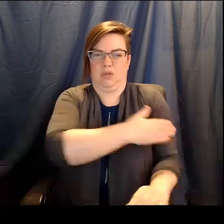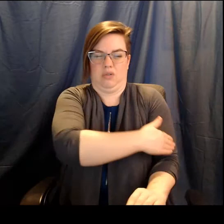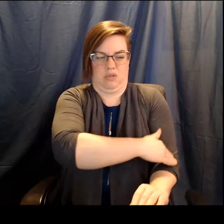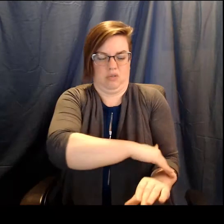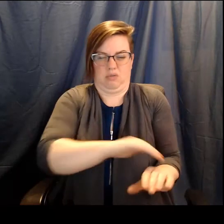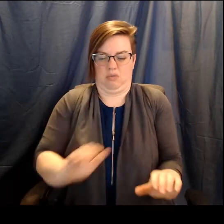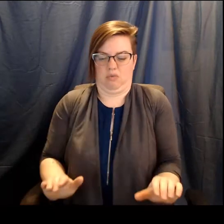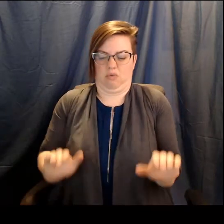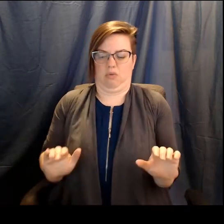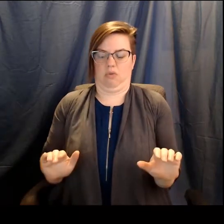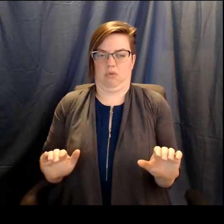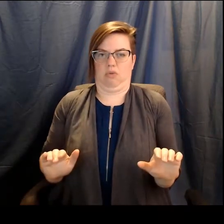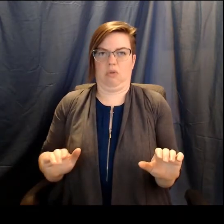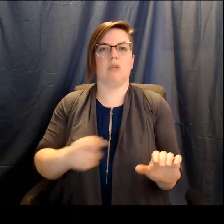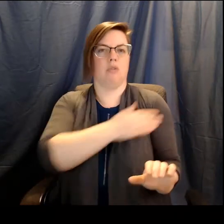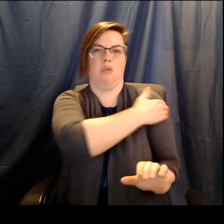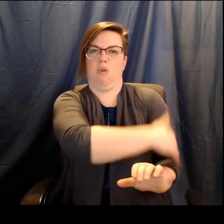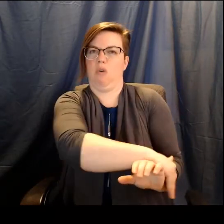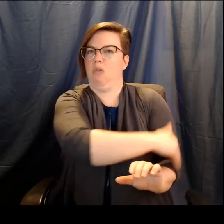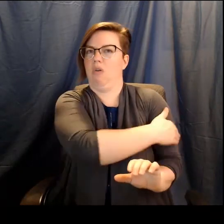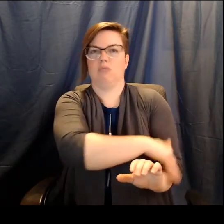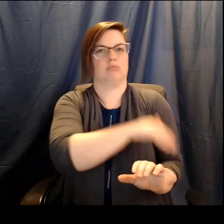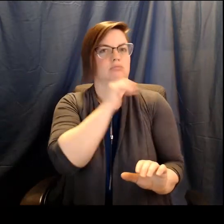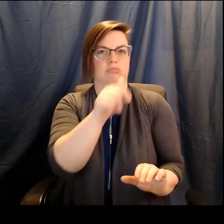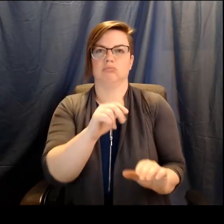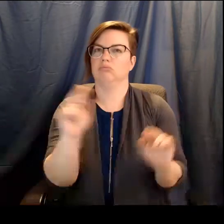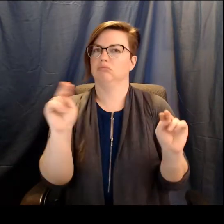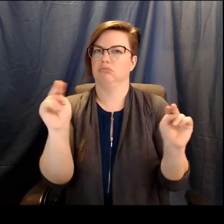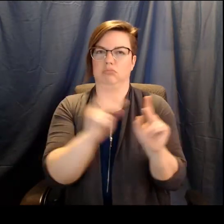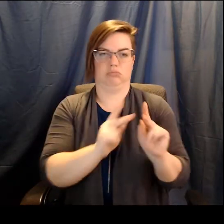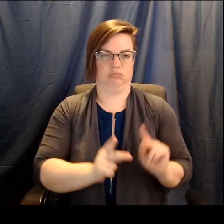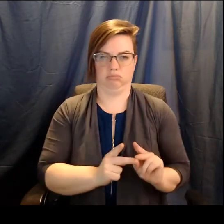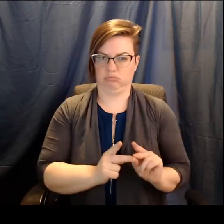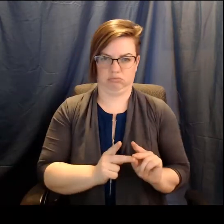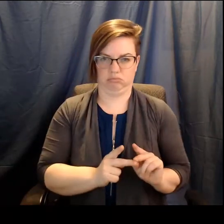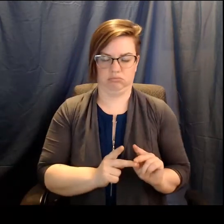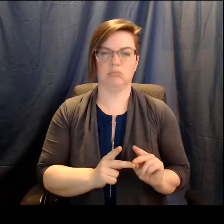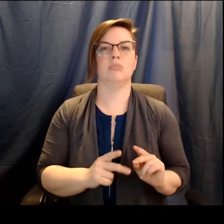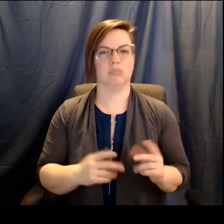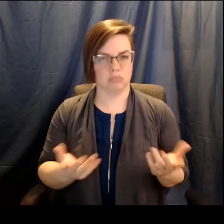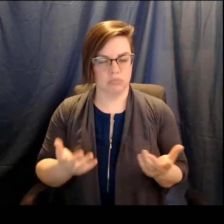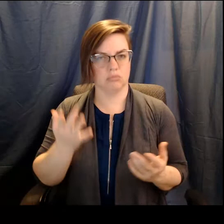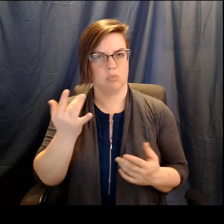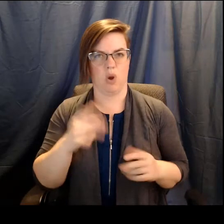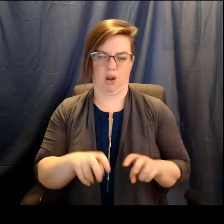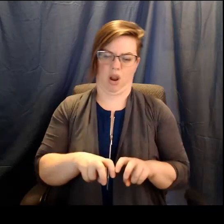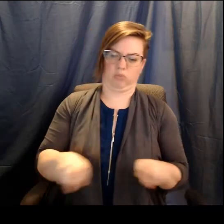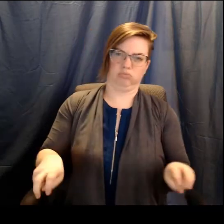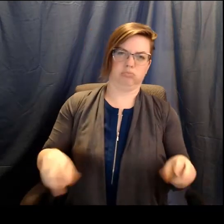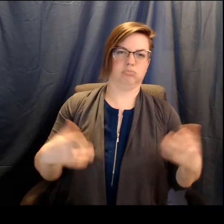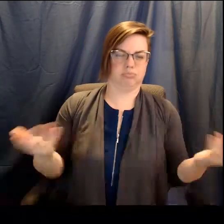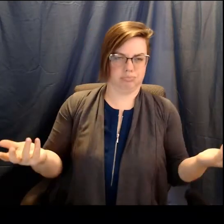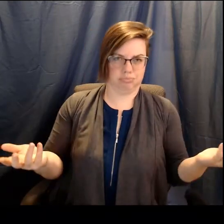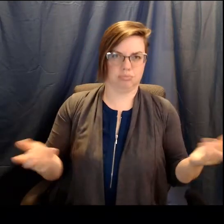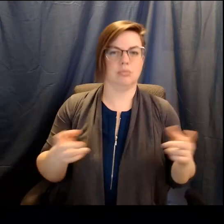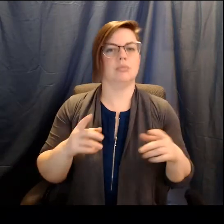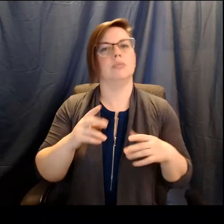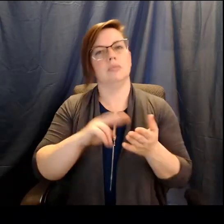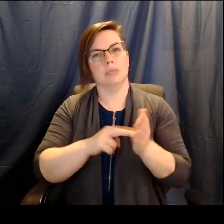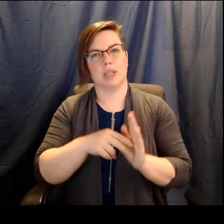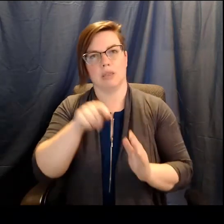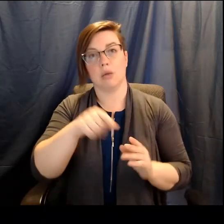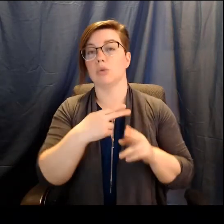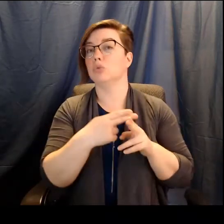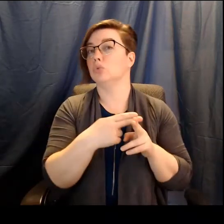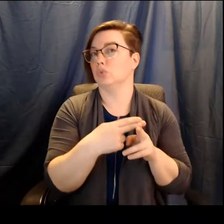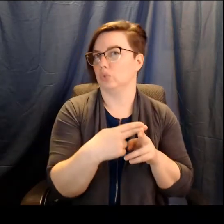neutral position because she's adapting to the couch, which is why this is a good short-term solution to change positions, but it's not a